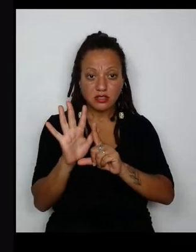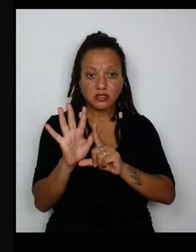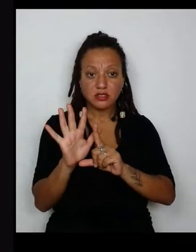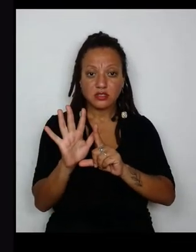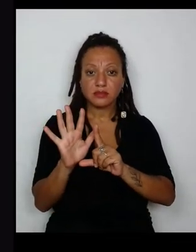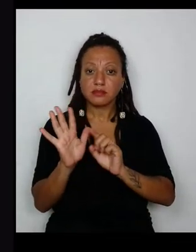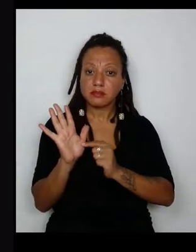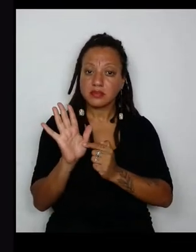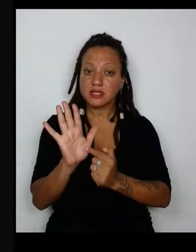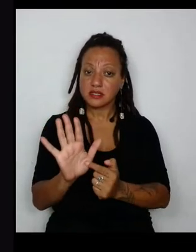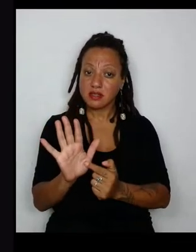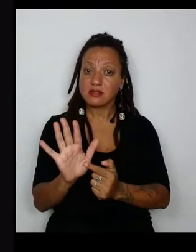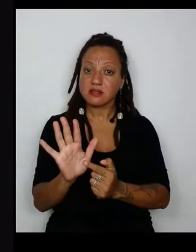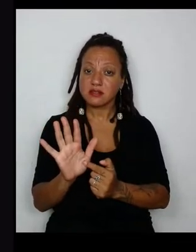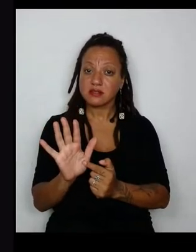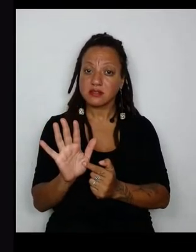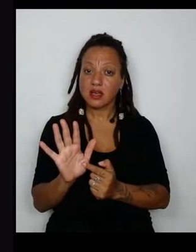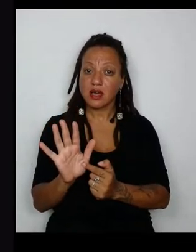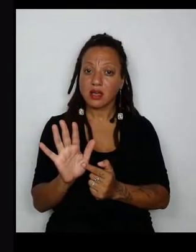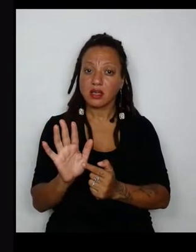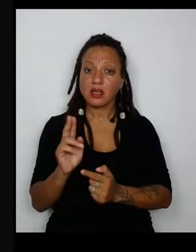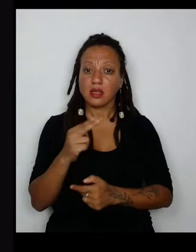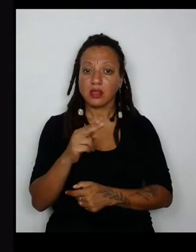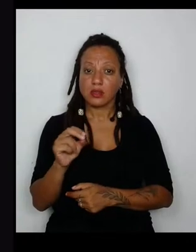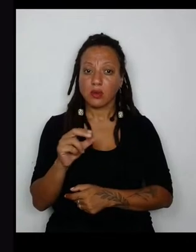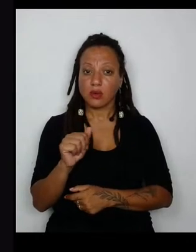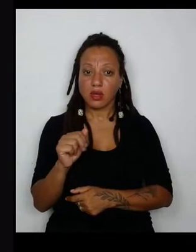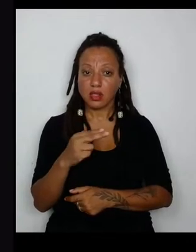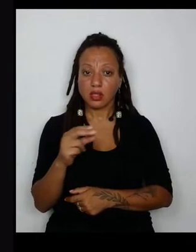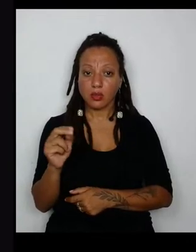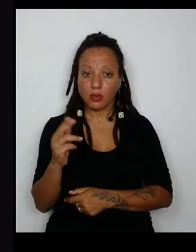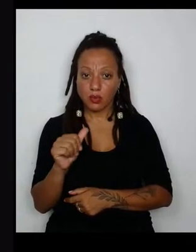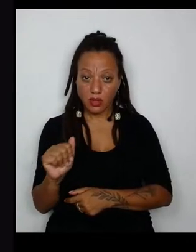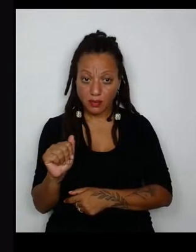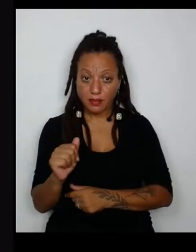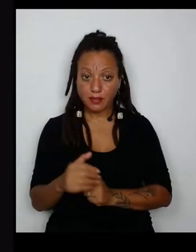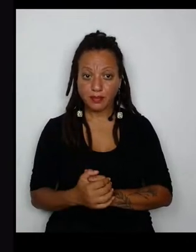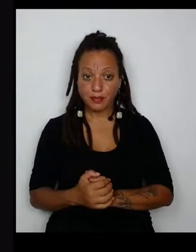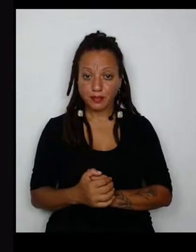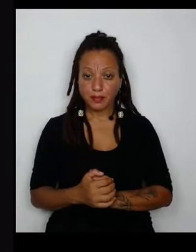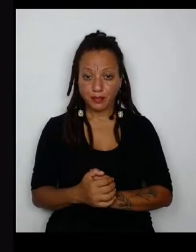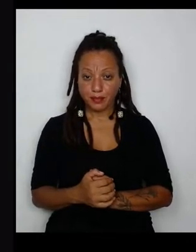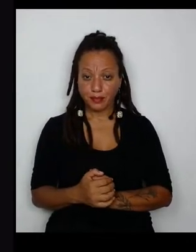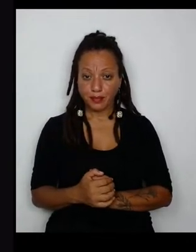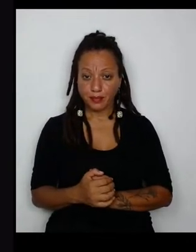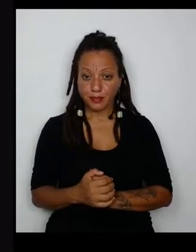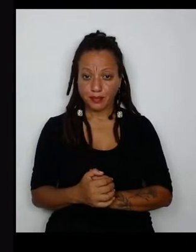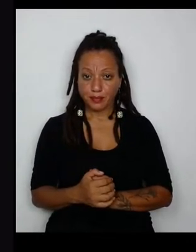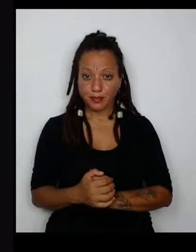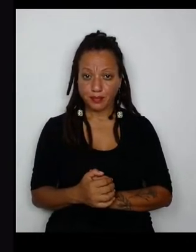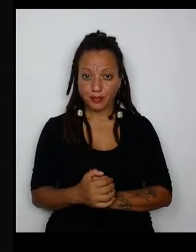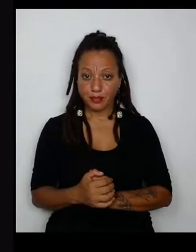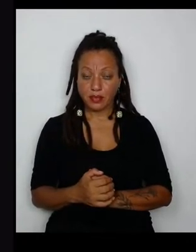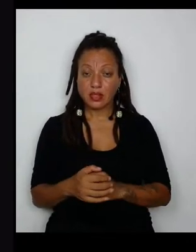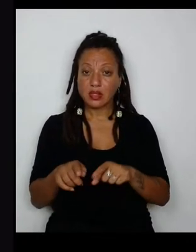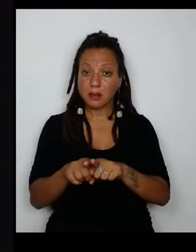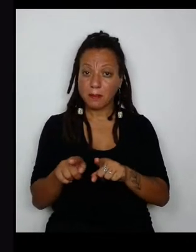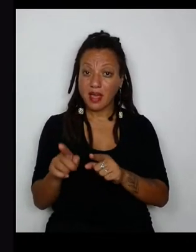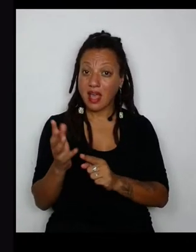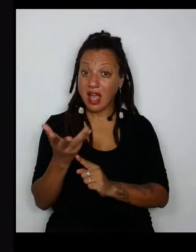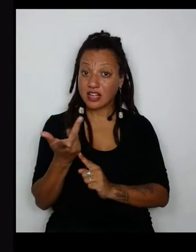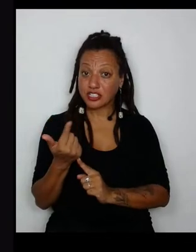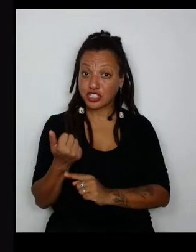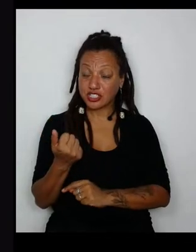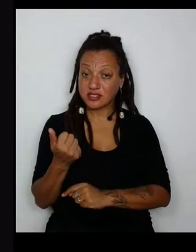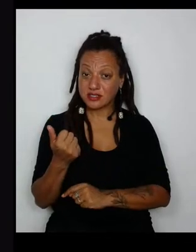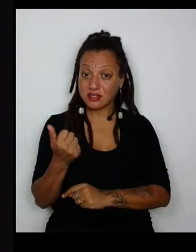visionary ipelihau offers in the nether ends she has defined or coined this term militarism as a phenomenon